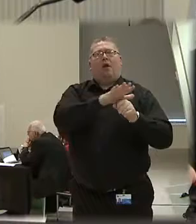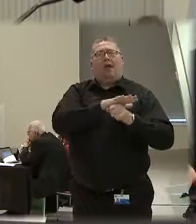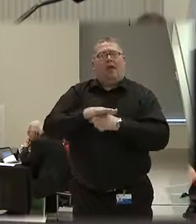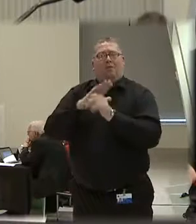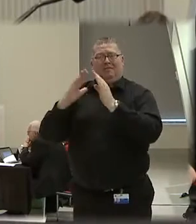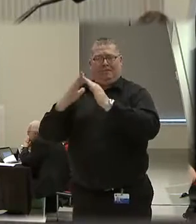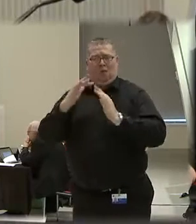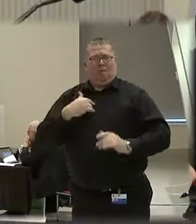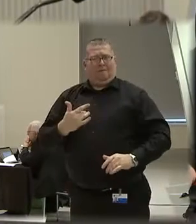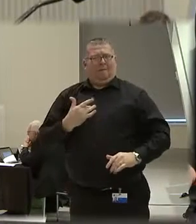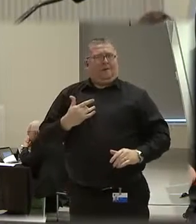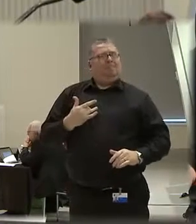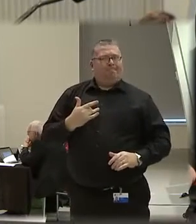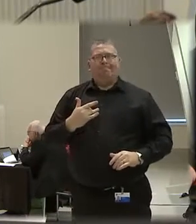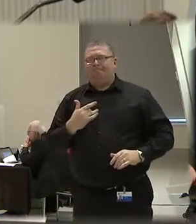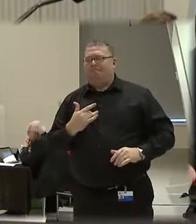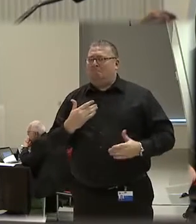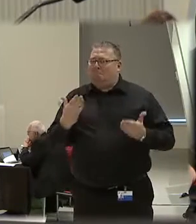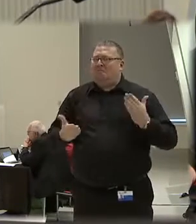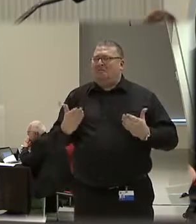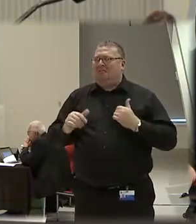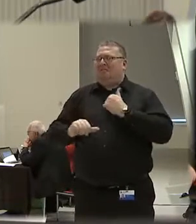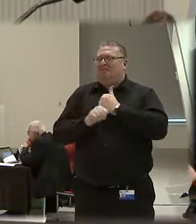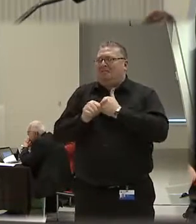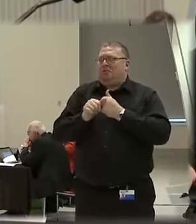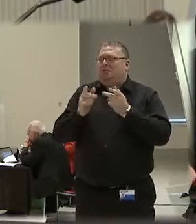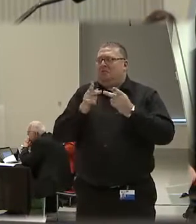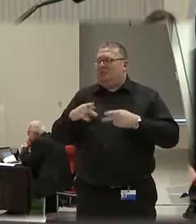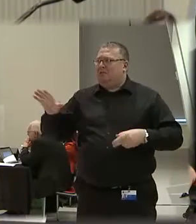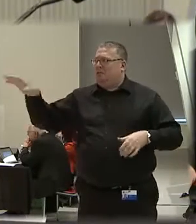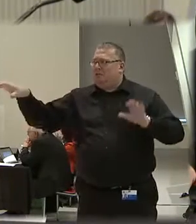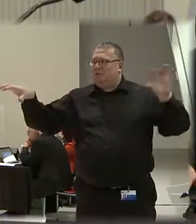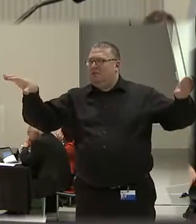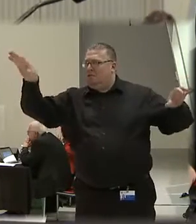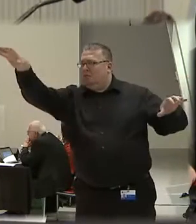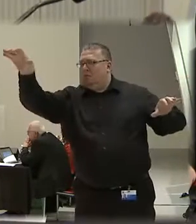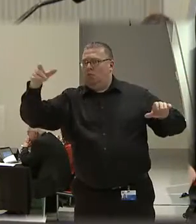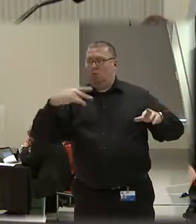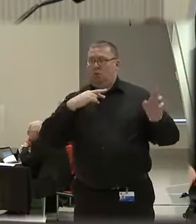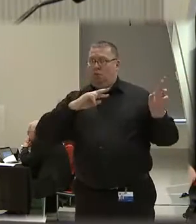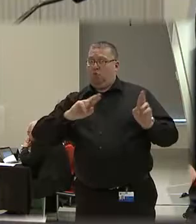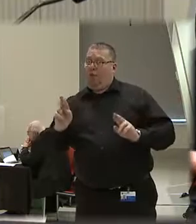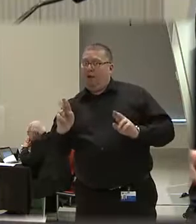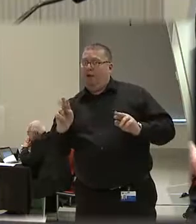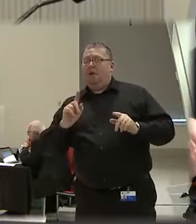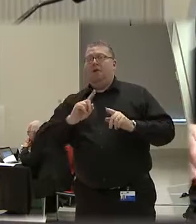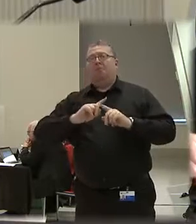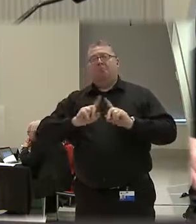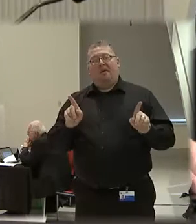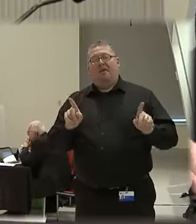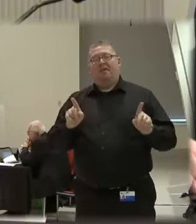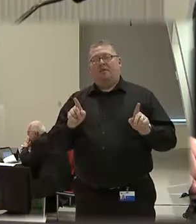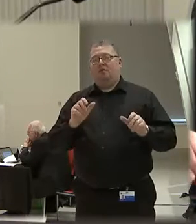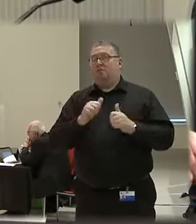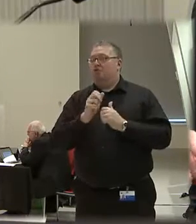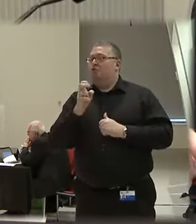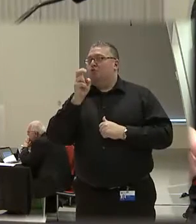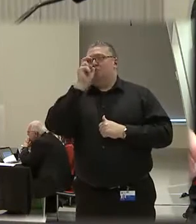were tipping points throughout the demonstrations, throughout the marches. But with the